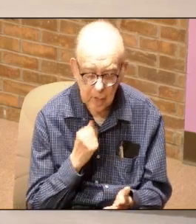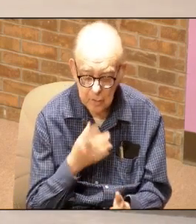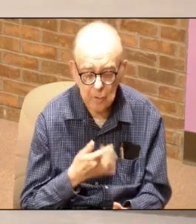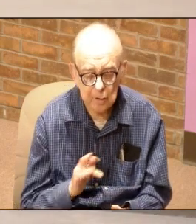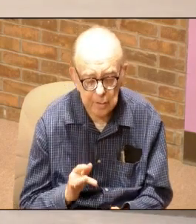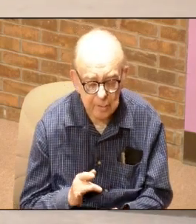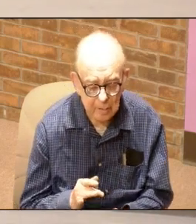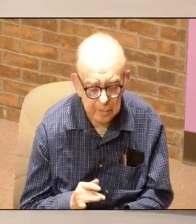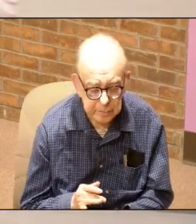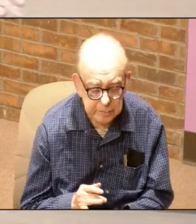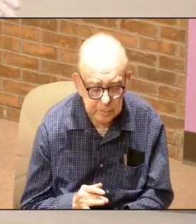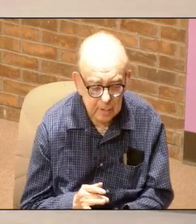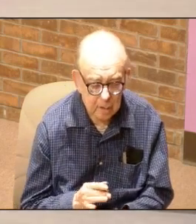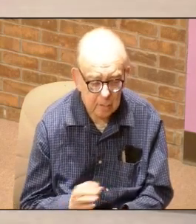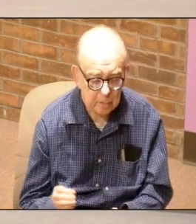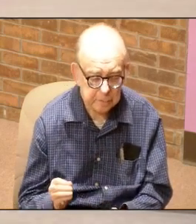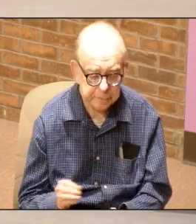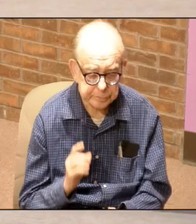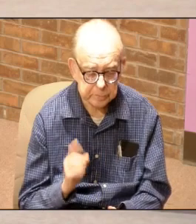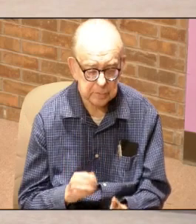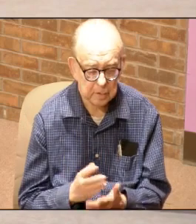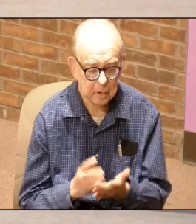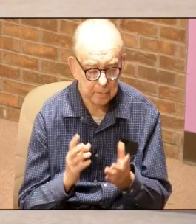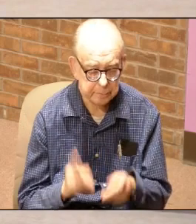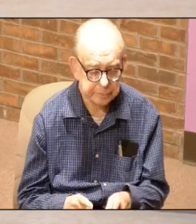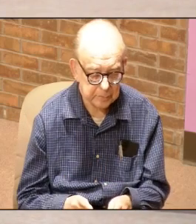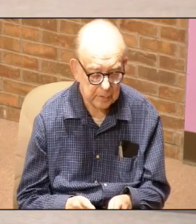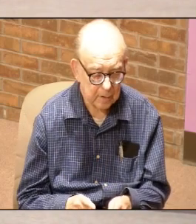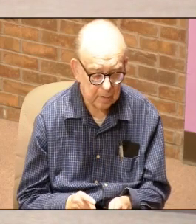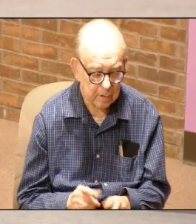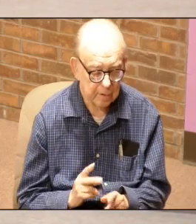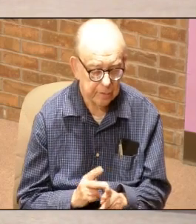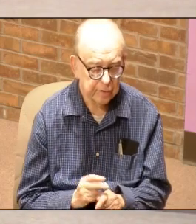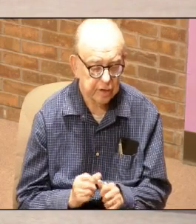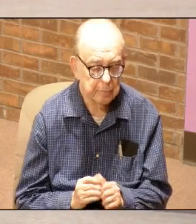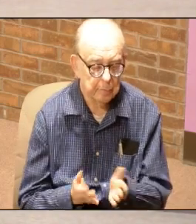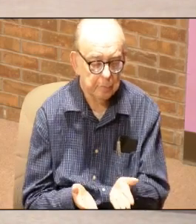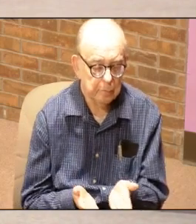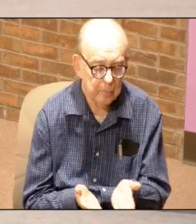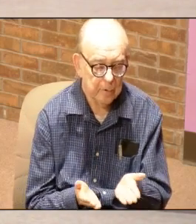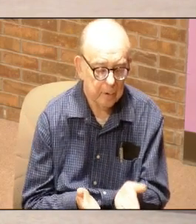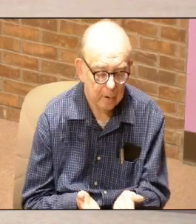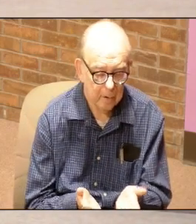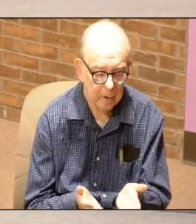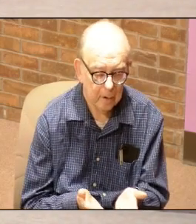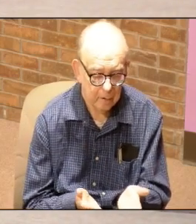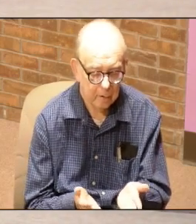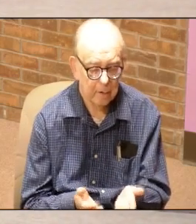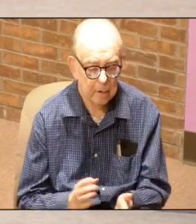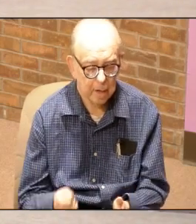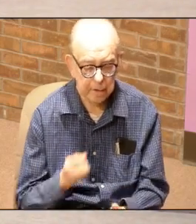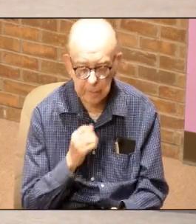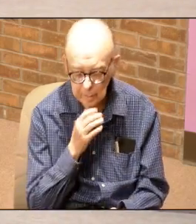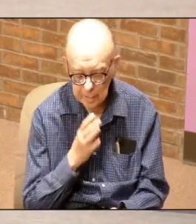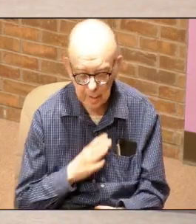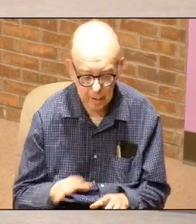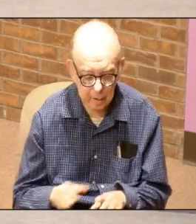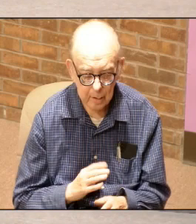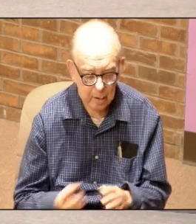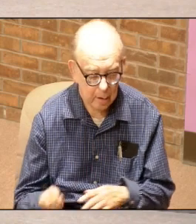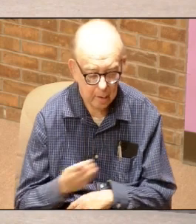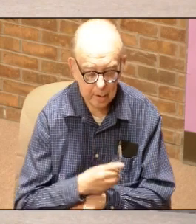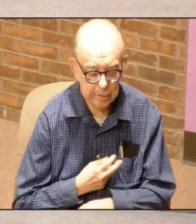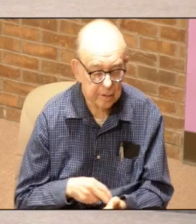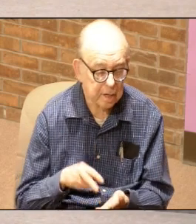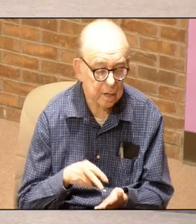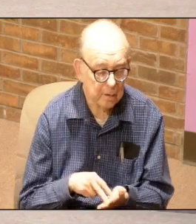hurt. And you need somebody to just keep pushing you, like I'm sure your ladies do. There are days that you'll